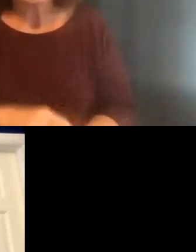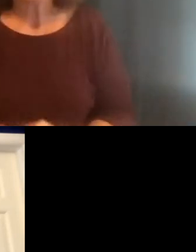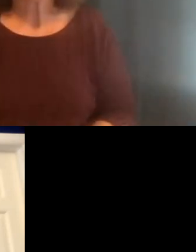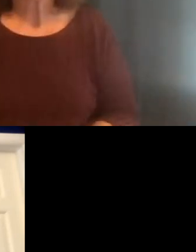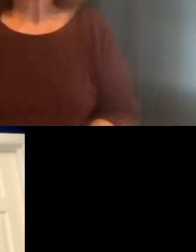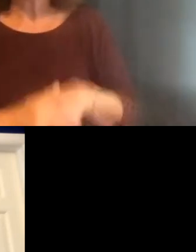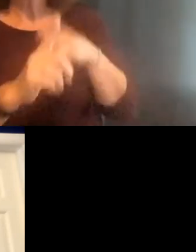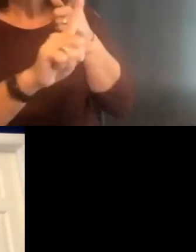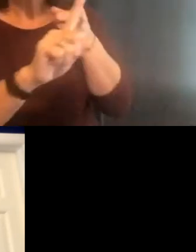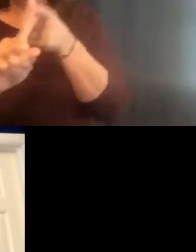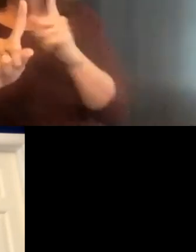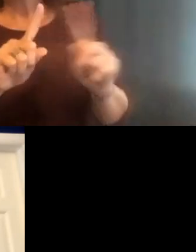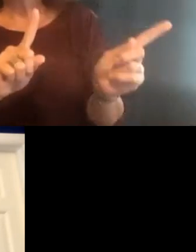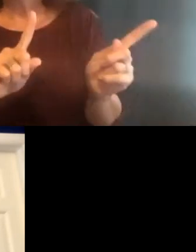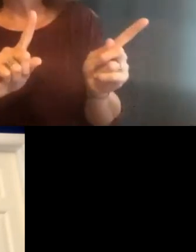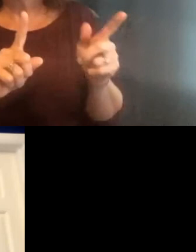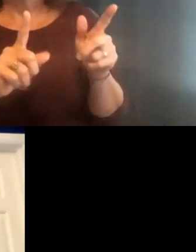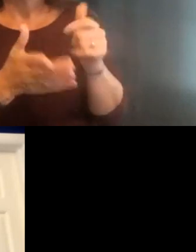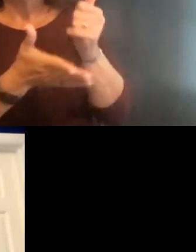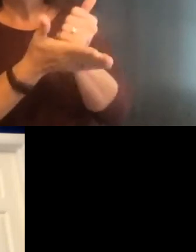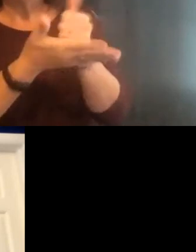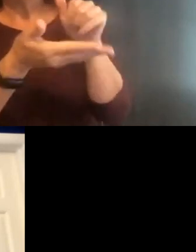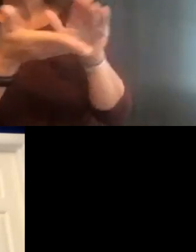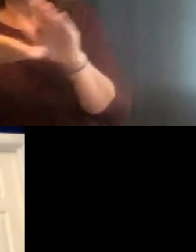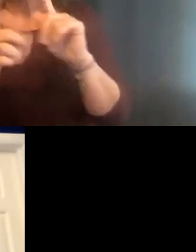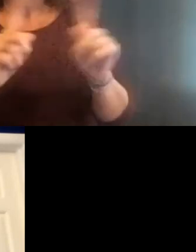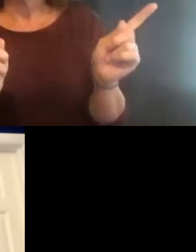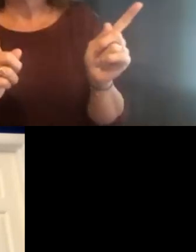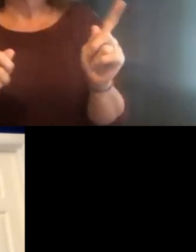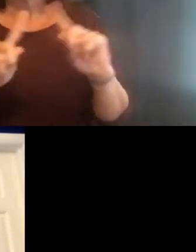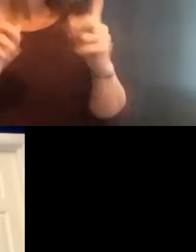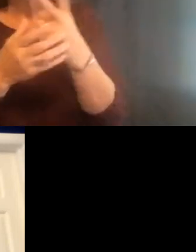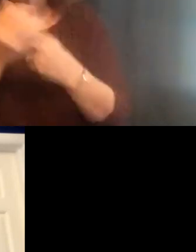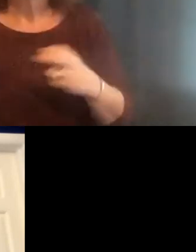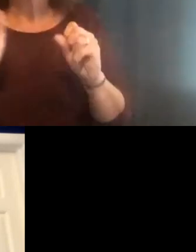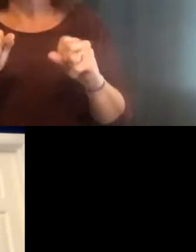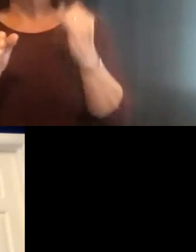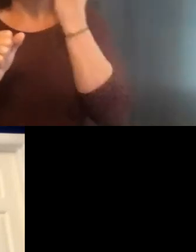targeting different things and treating different aspects of sleep disorders, but they can be combined in people who have both.